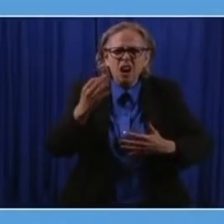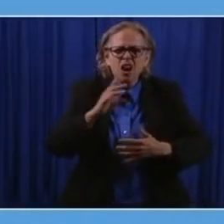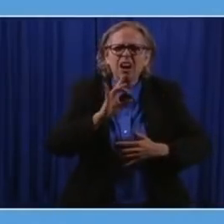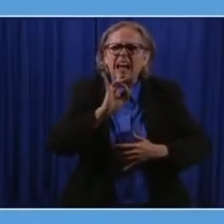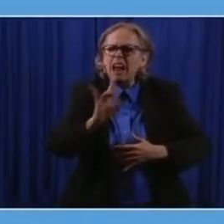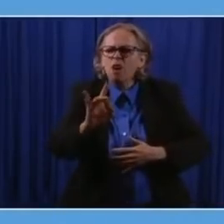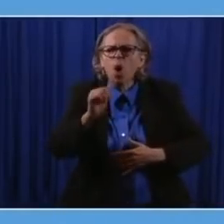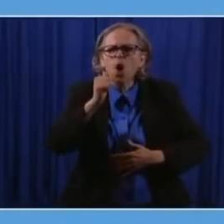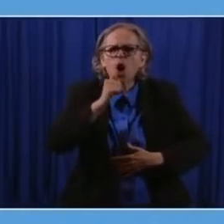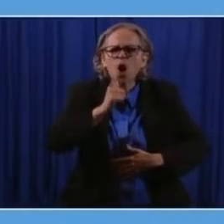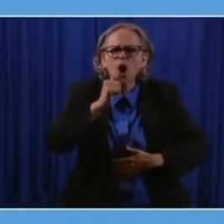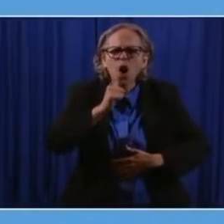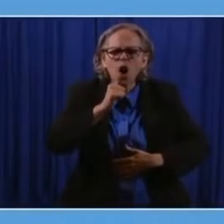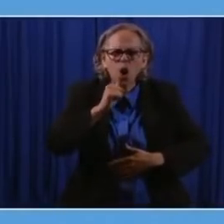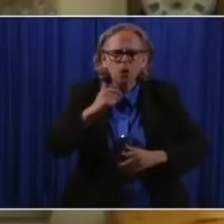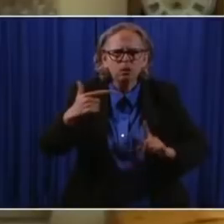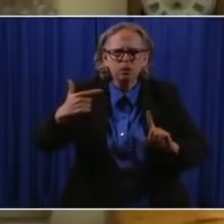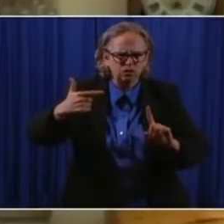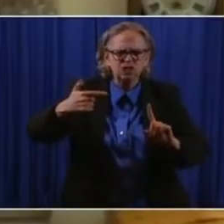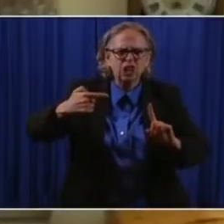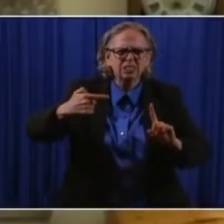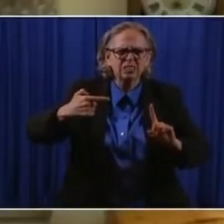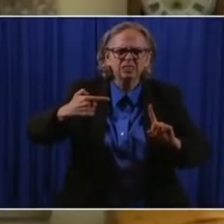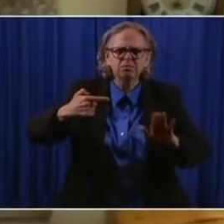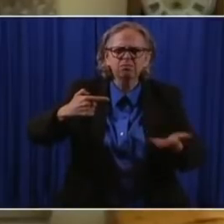opened fire on a backyard birthday party.